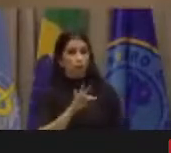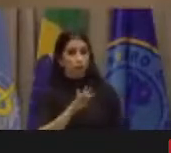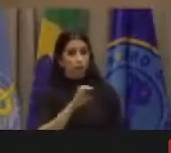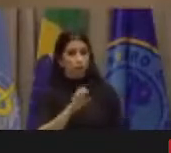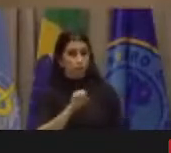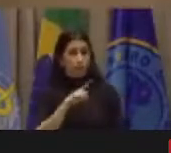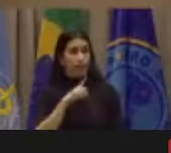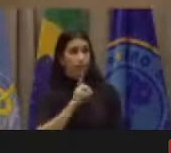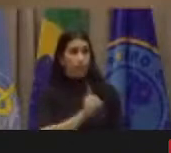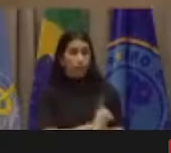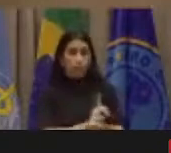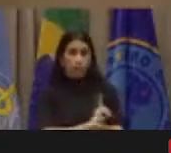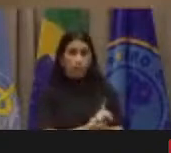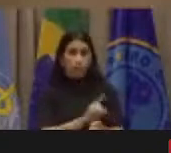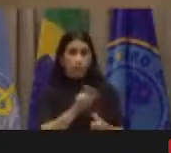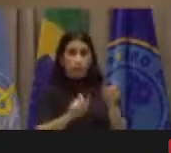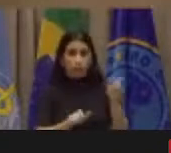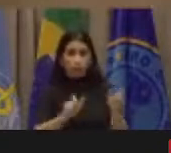after